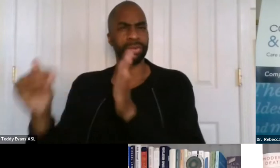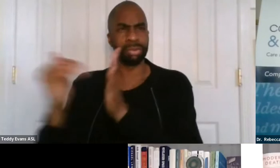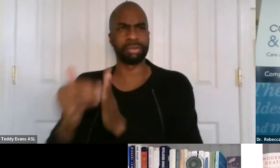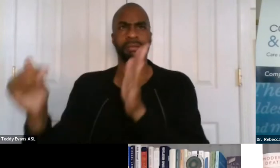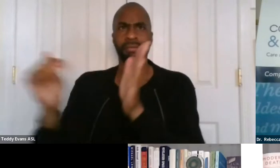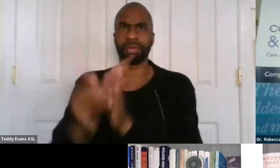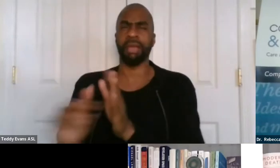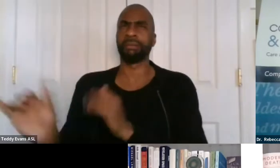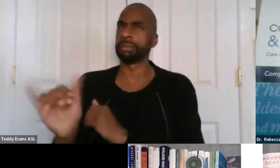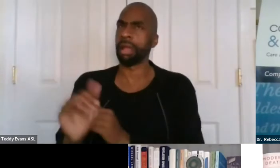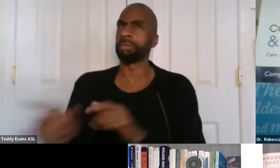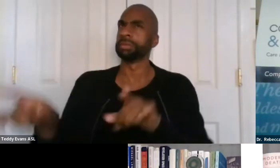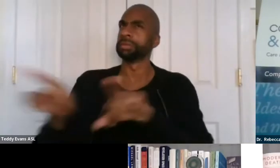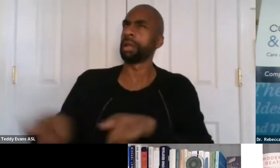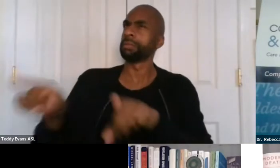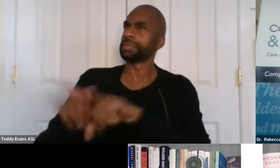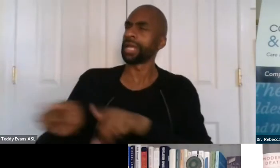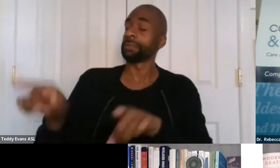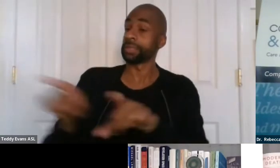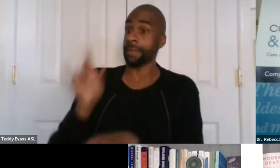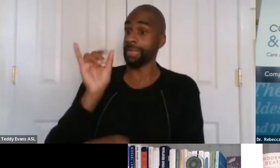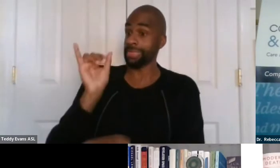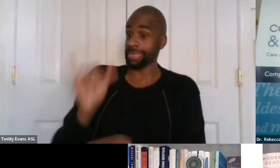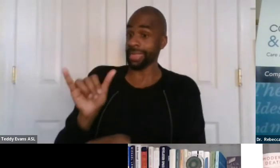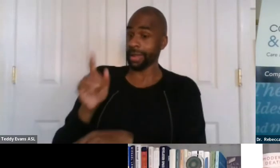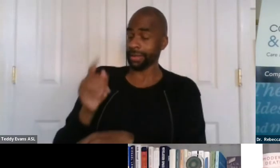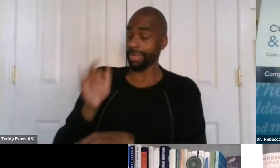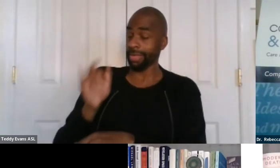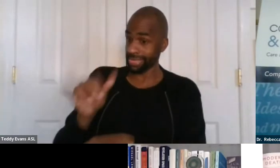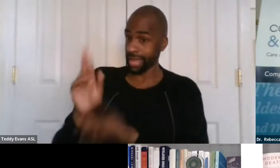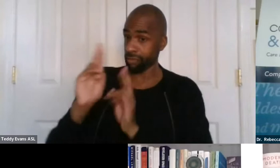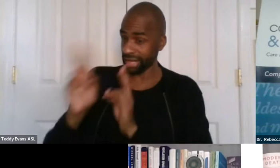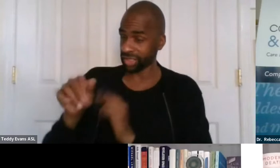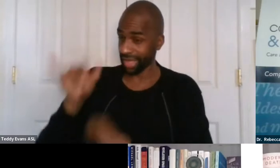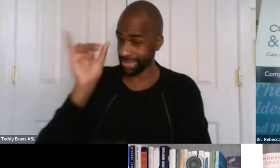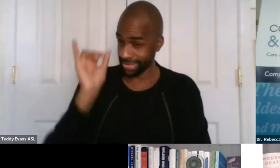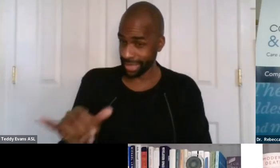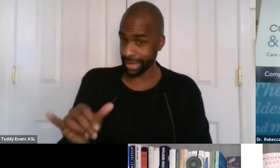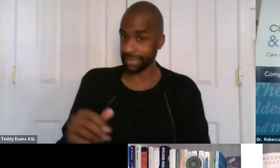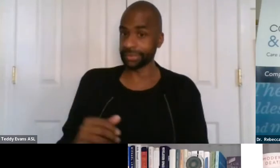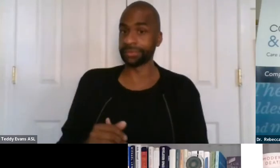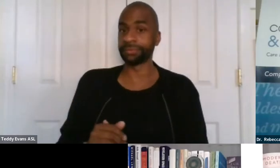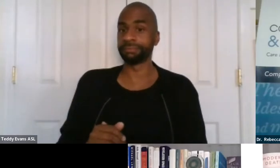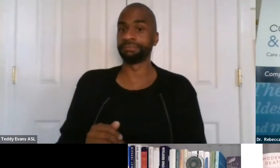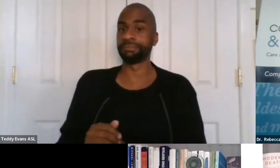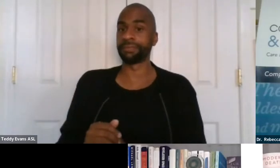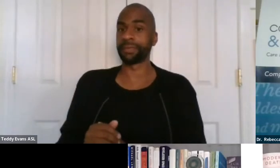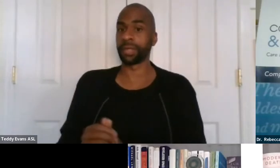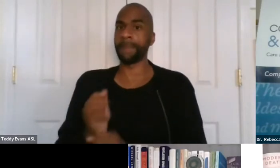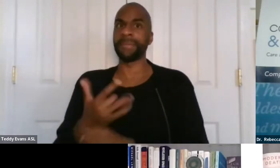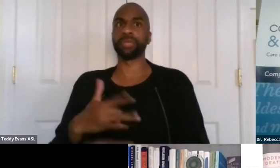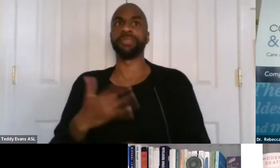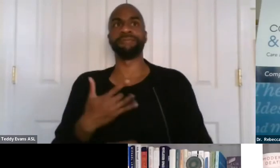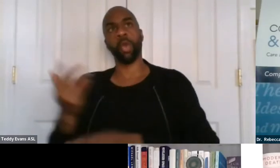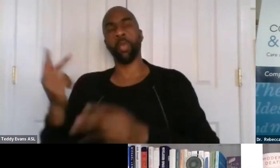that that reaction itself, the attention that pain creates or generates, actually increases how much we hurt. So